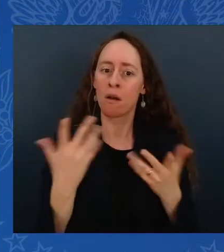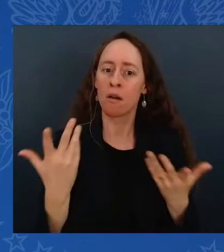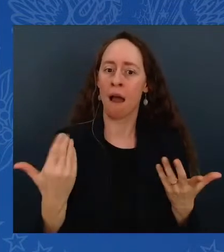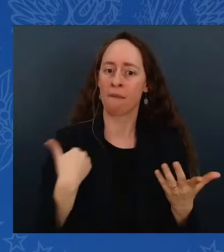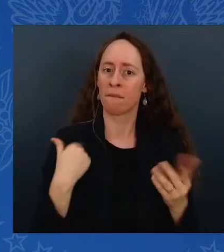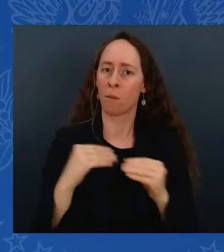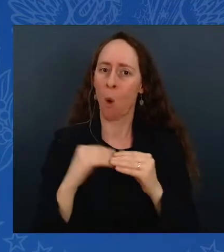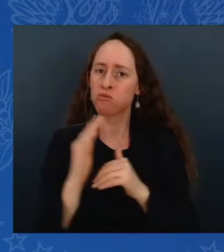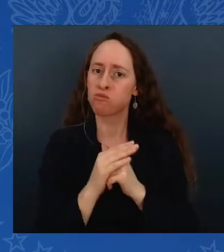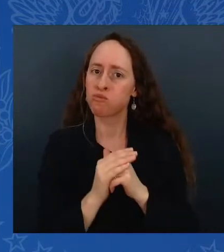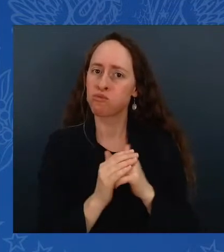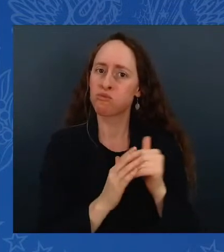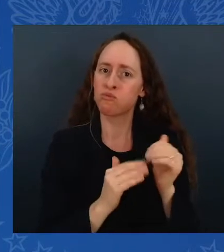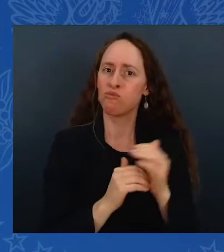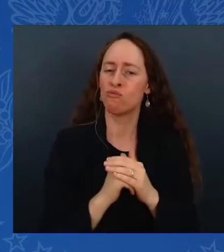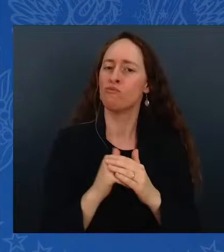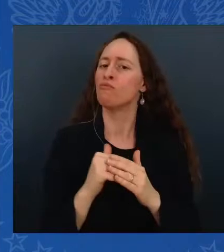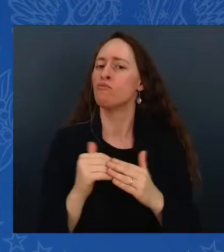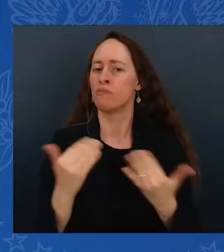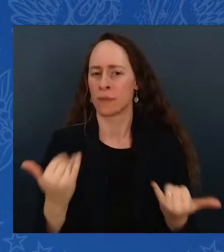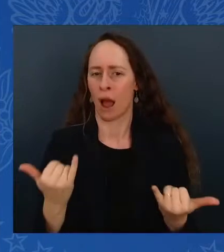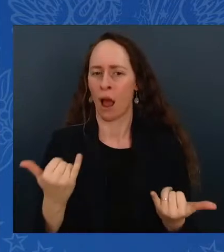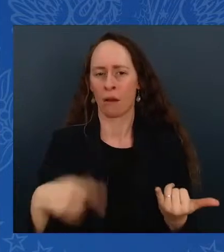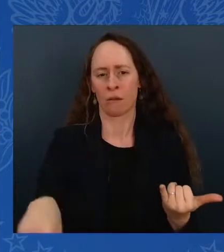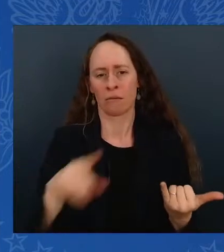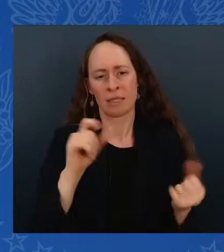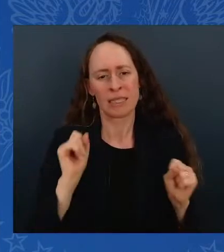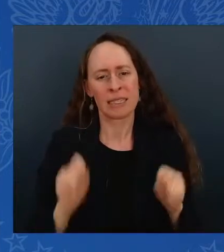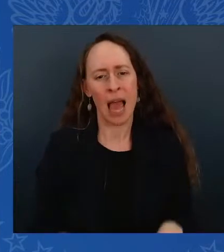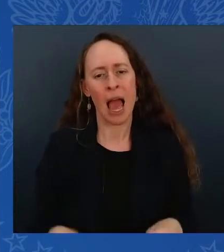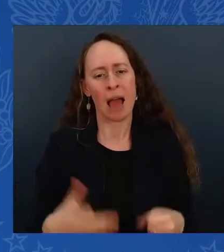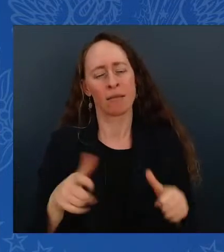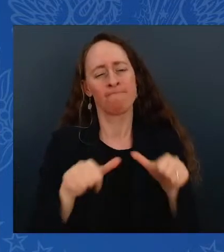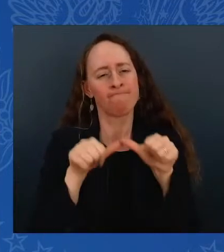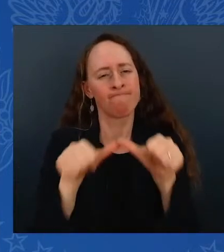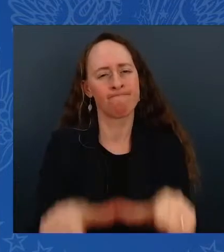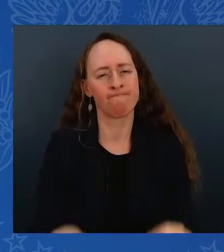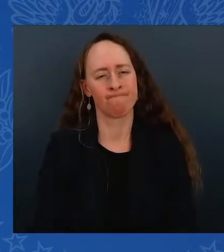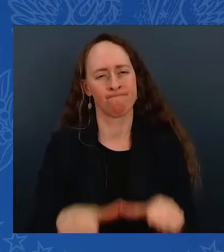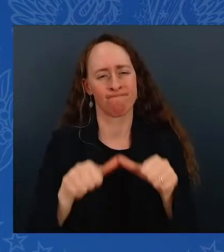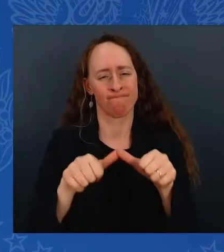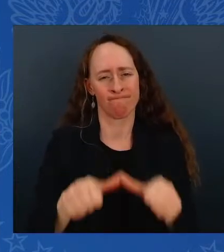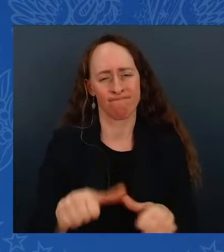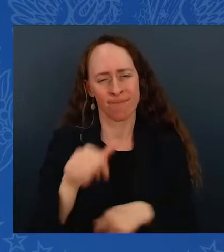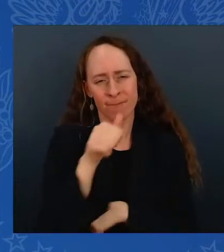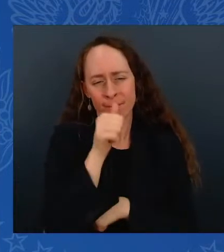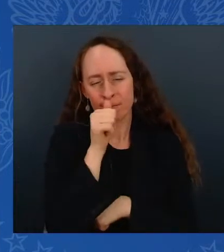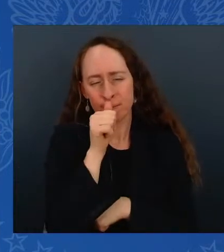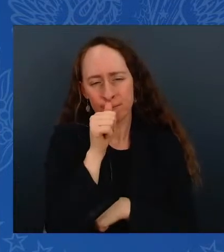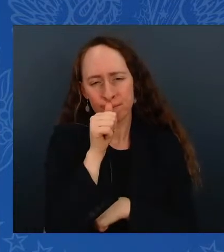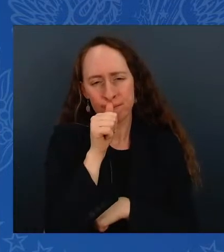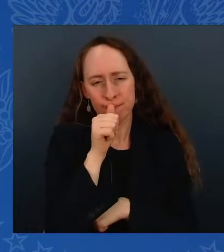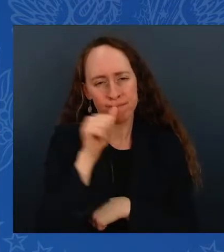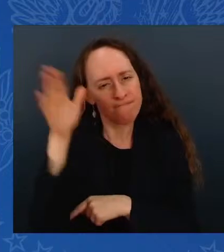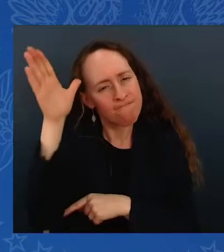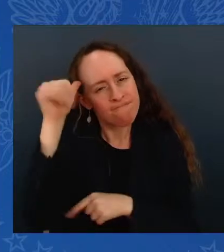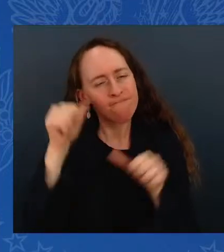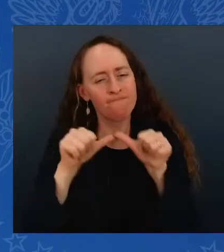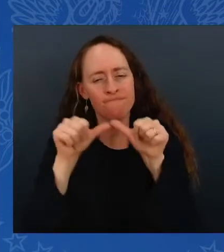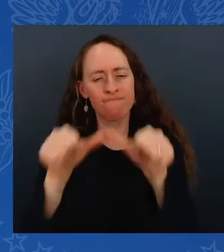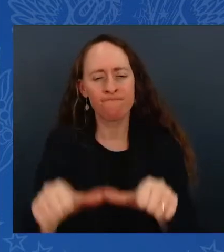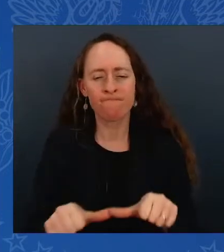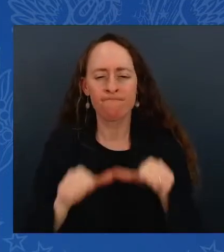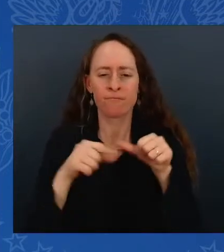people. They're the one, determination of American workers, of American entrepreneurs like all of you, of